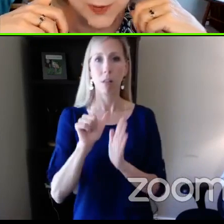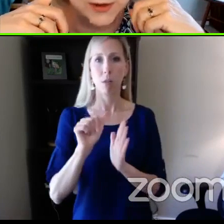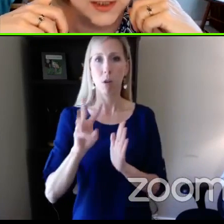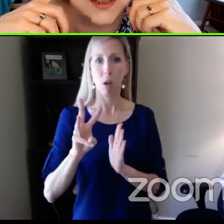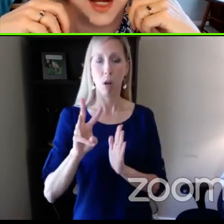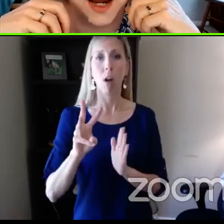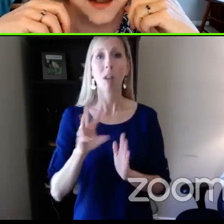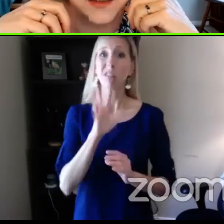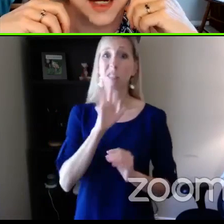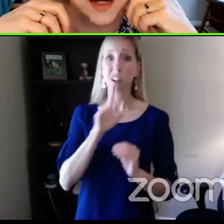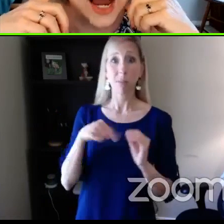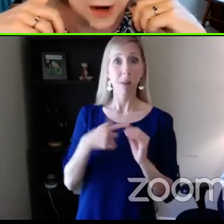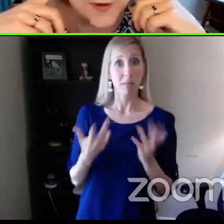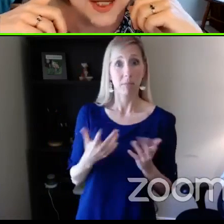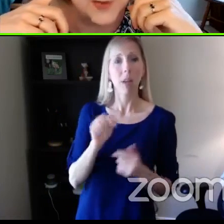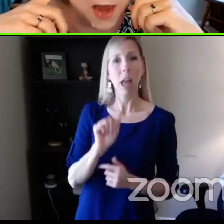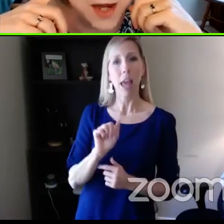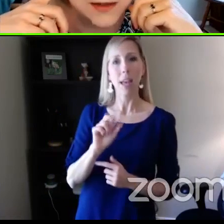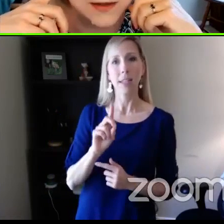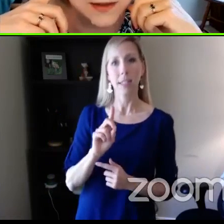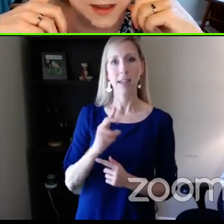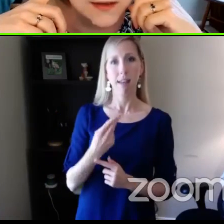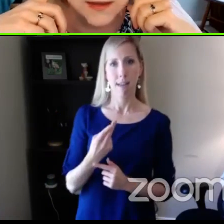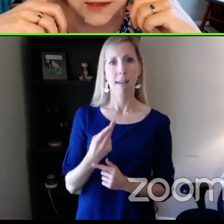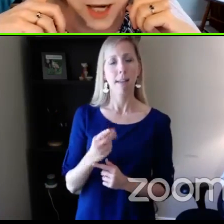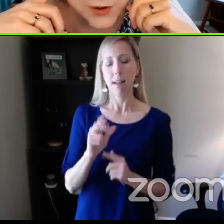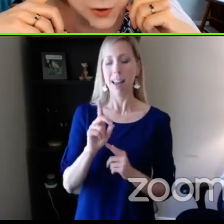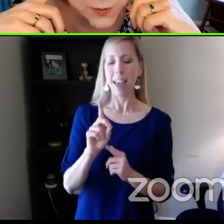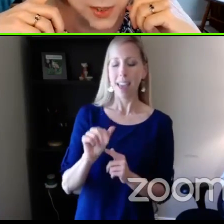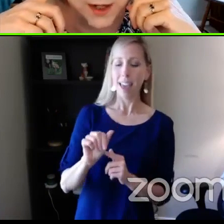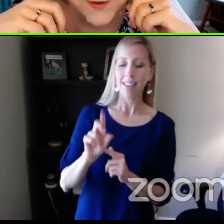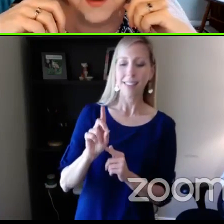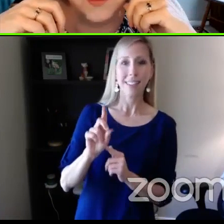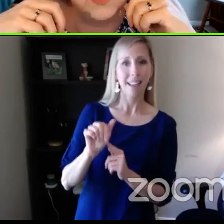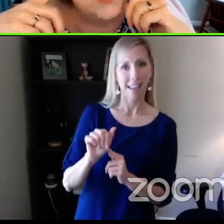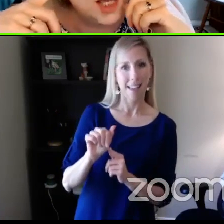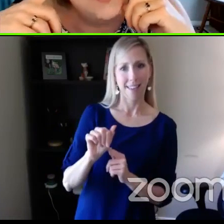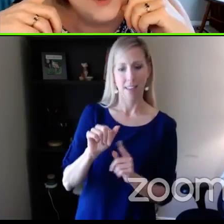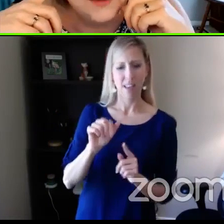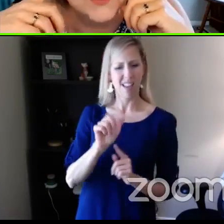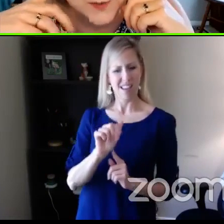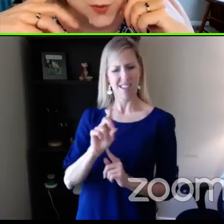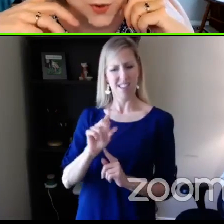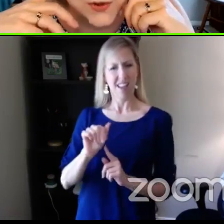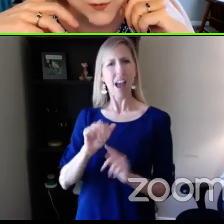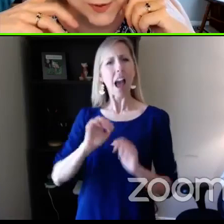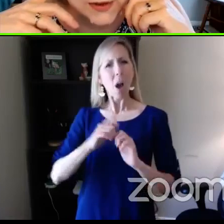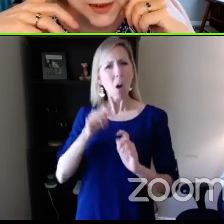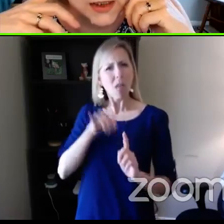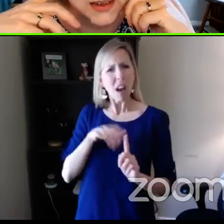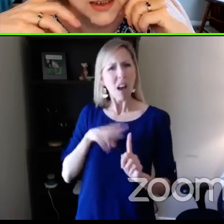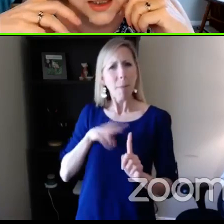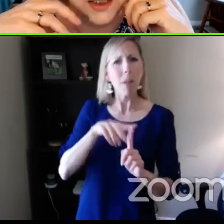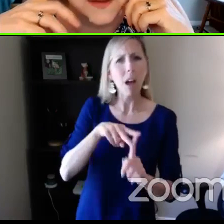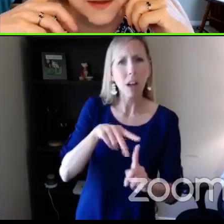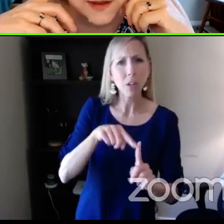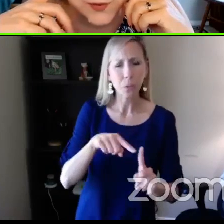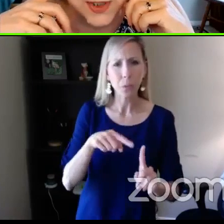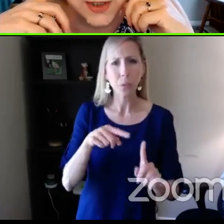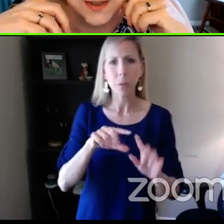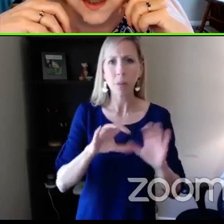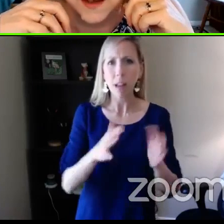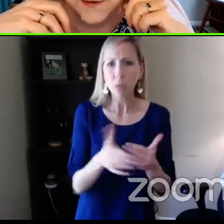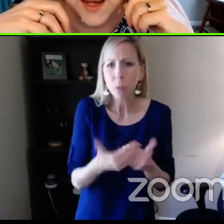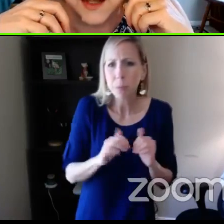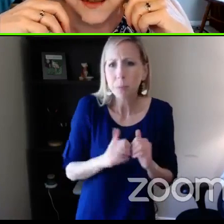with Disabilities Act, and how that applies to kids in the classroom. There mm-hmm. are a lot of legal supports really in mm-hmm. this